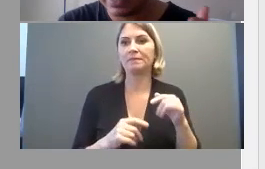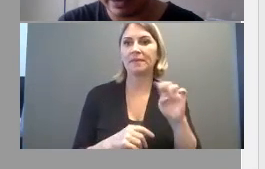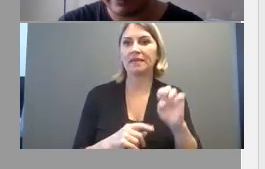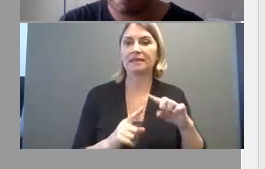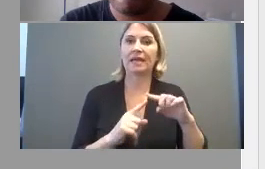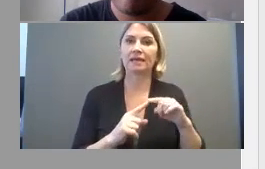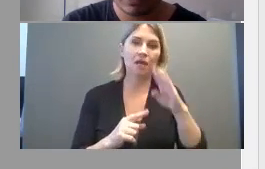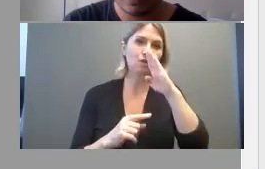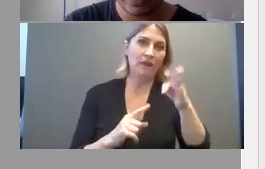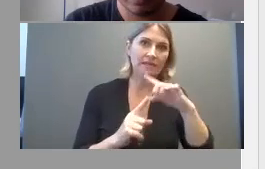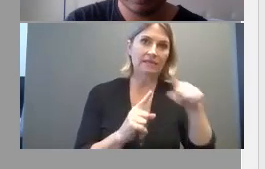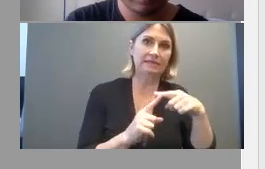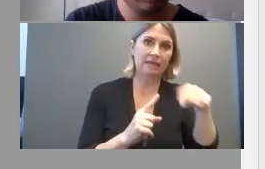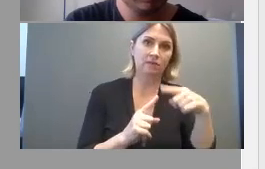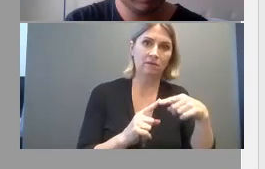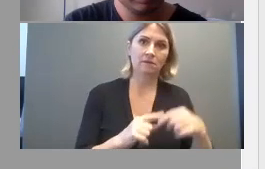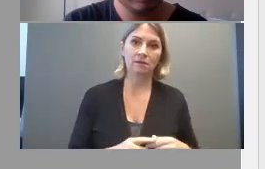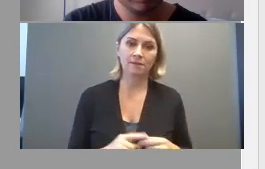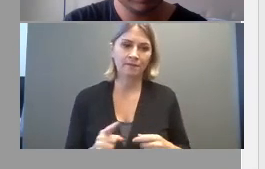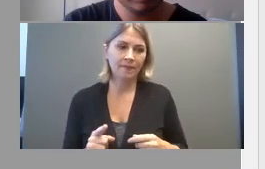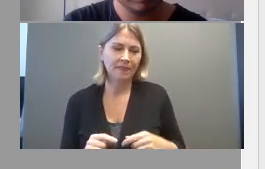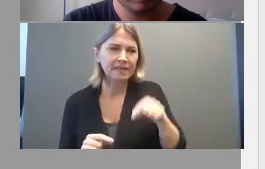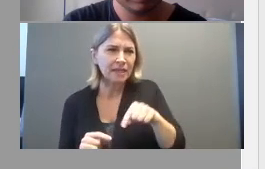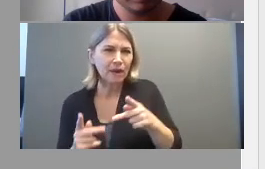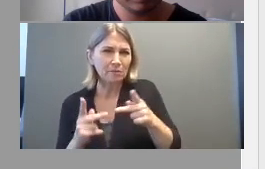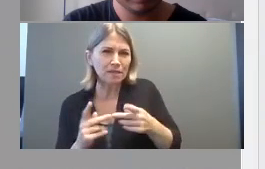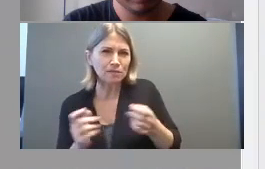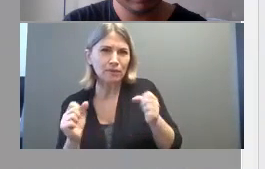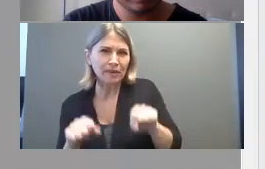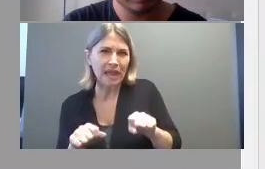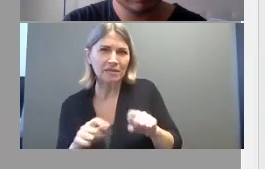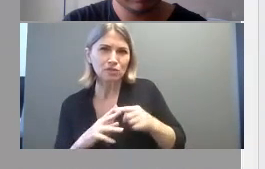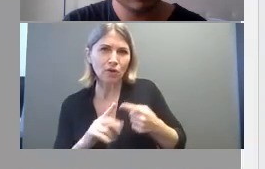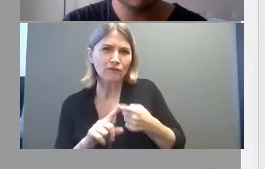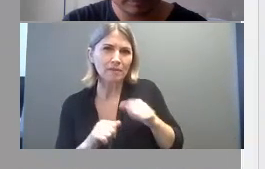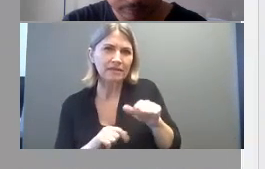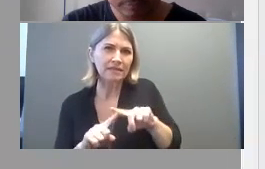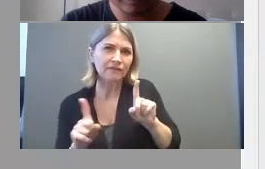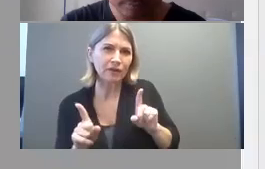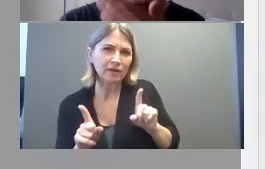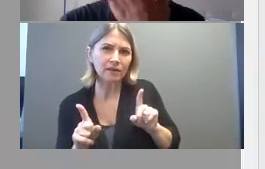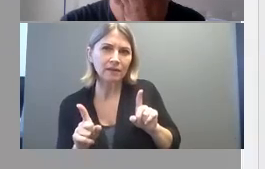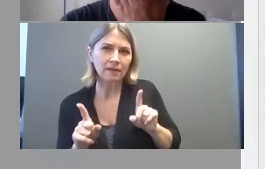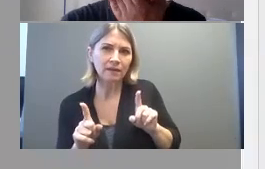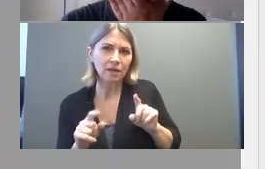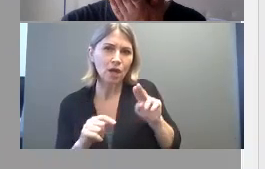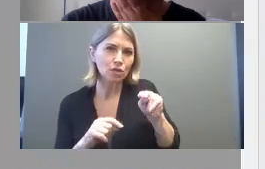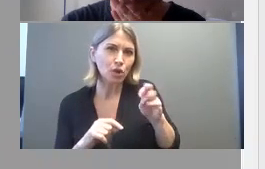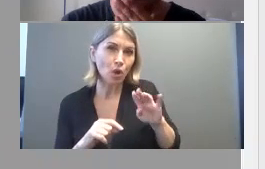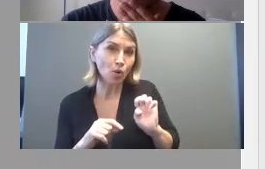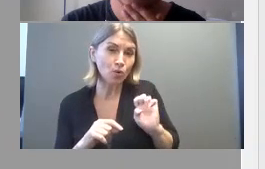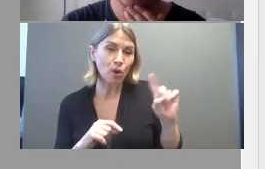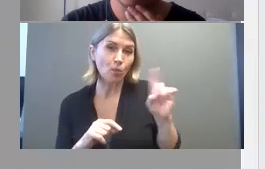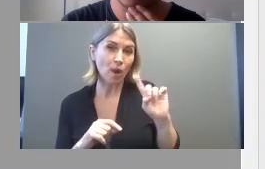directed cyclic graph. Is Right. there a case where you could start from a different node where